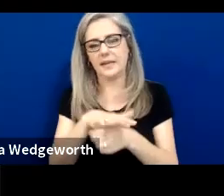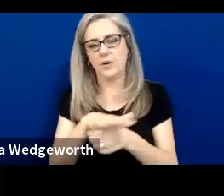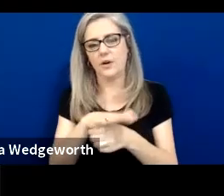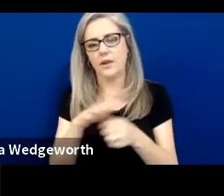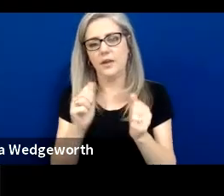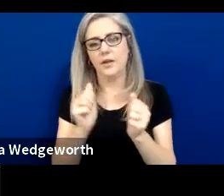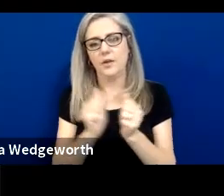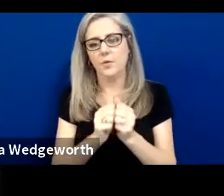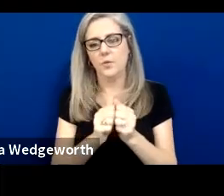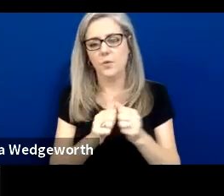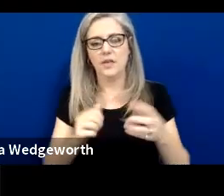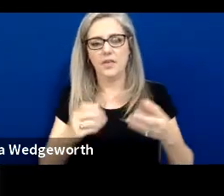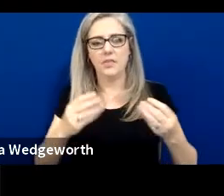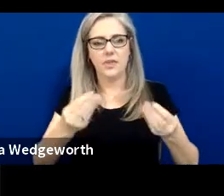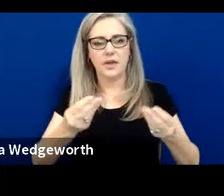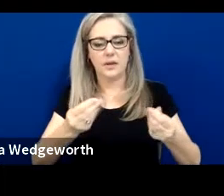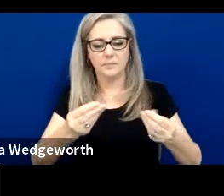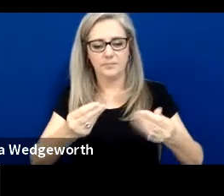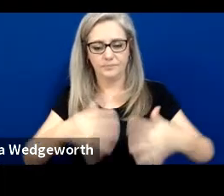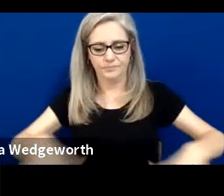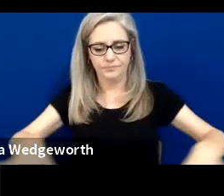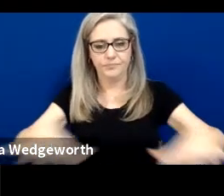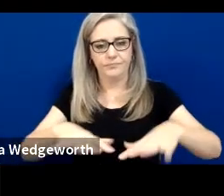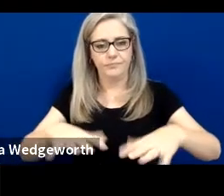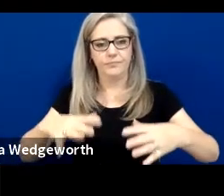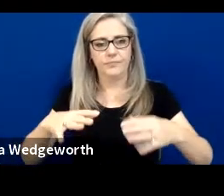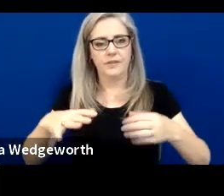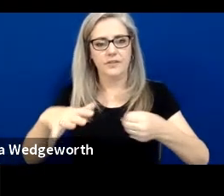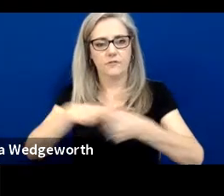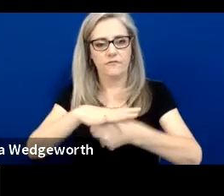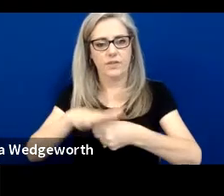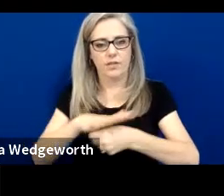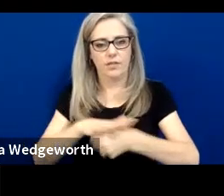loose fill type of surfacing.